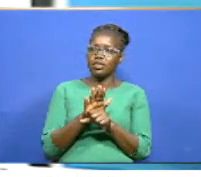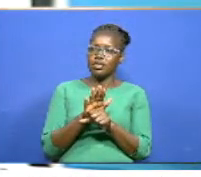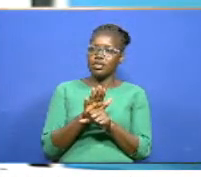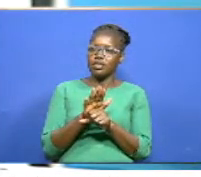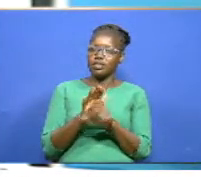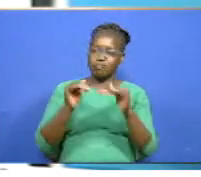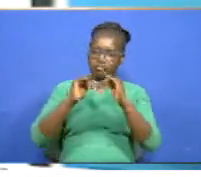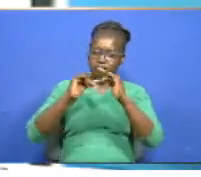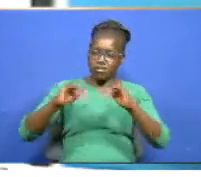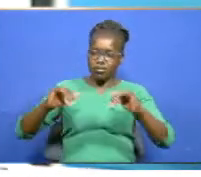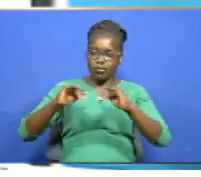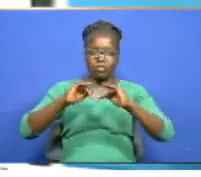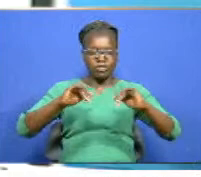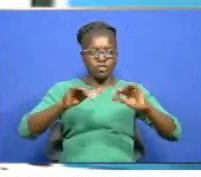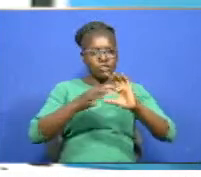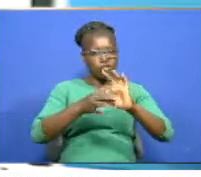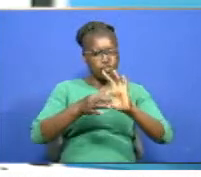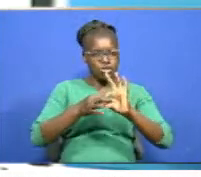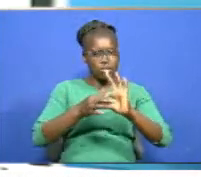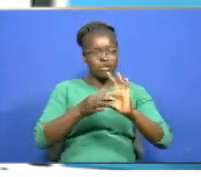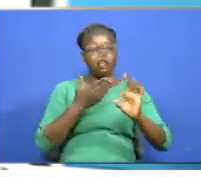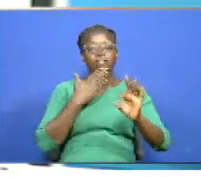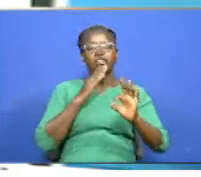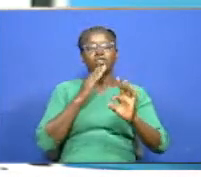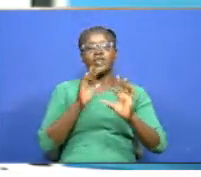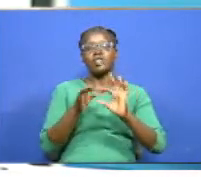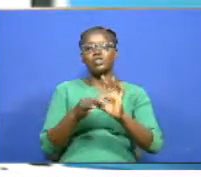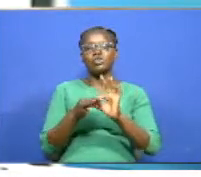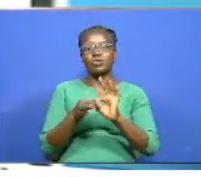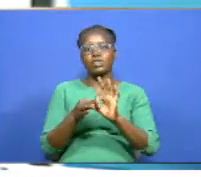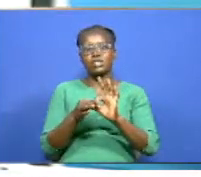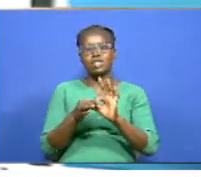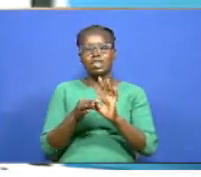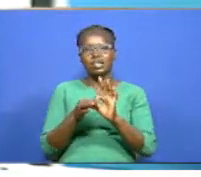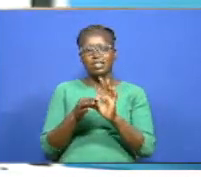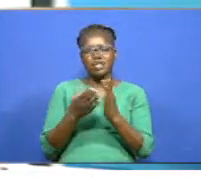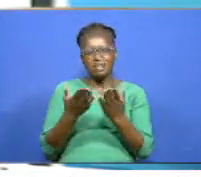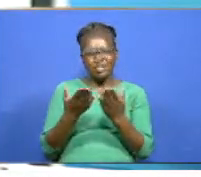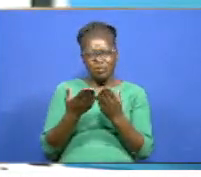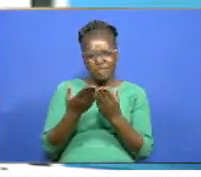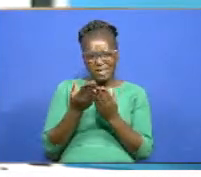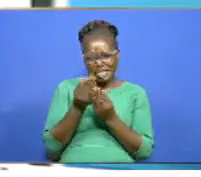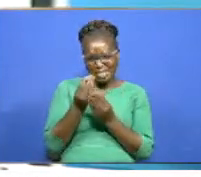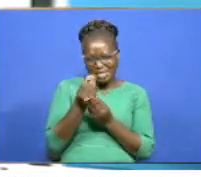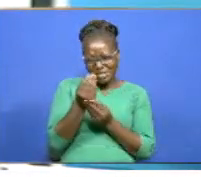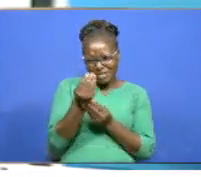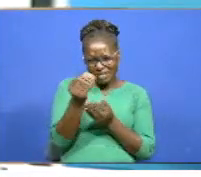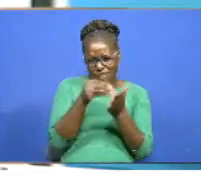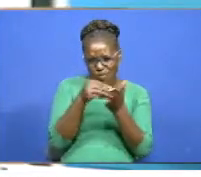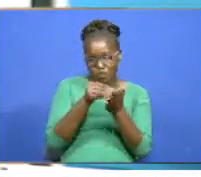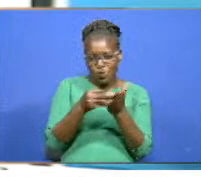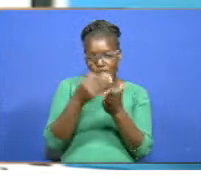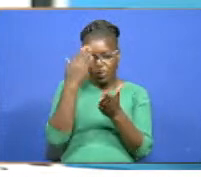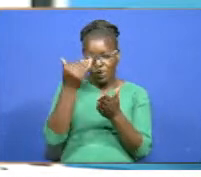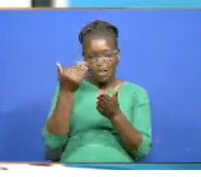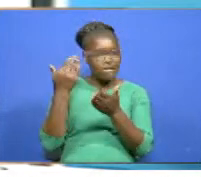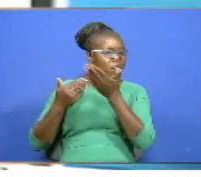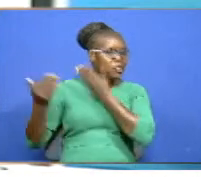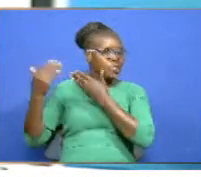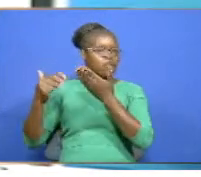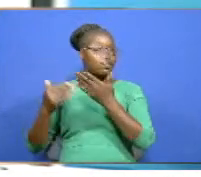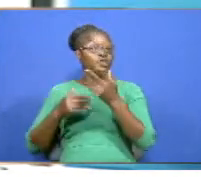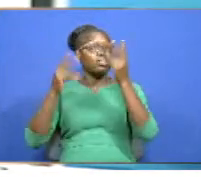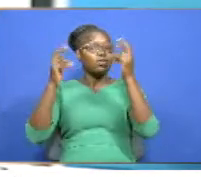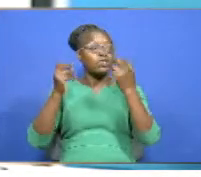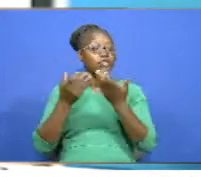division. The unity, the so-called Luhya unity, is extremely elusive because of some other historical issues that have always been